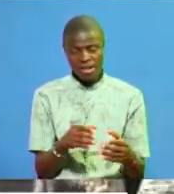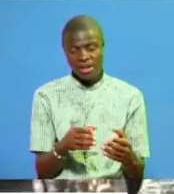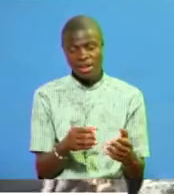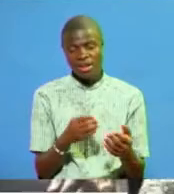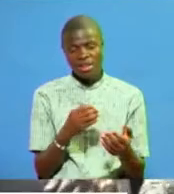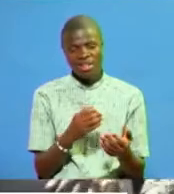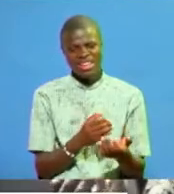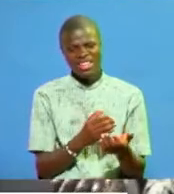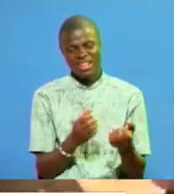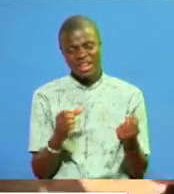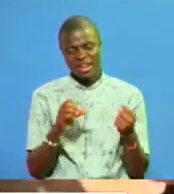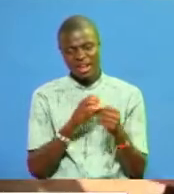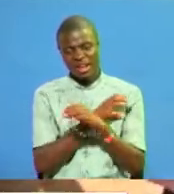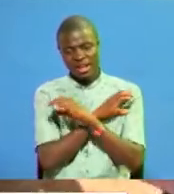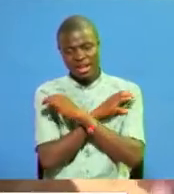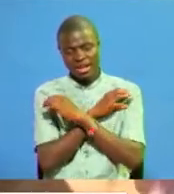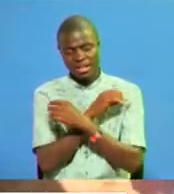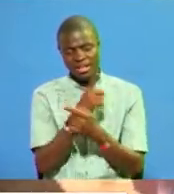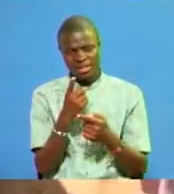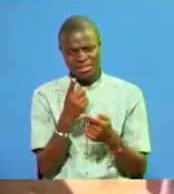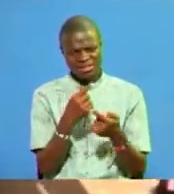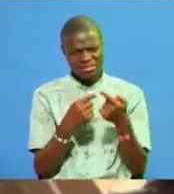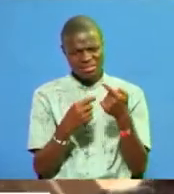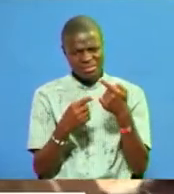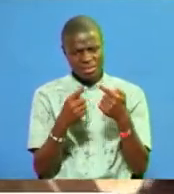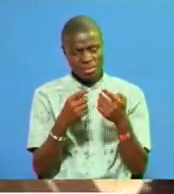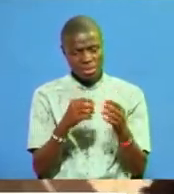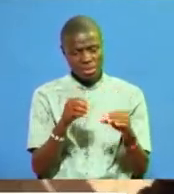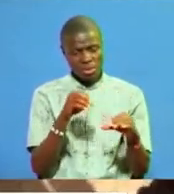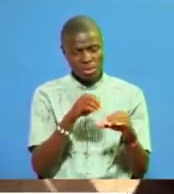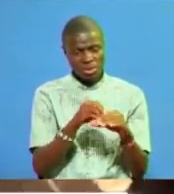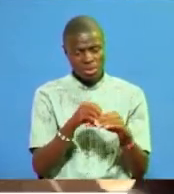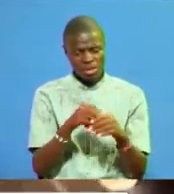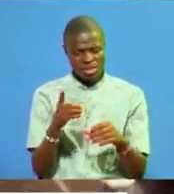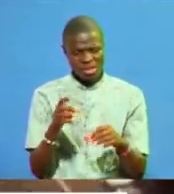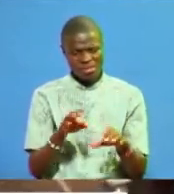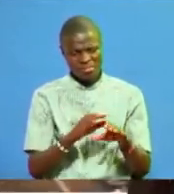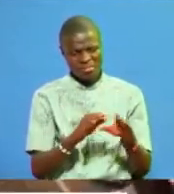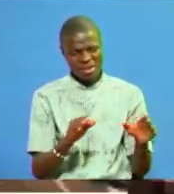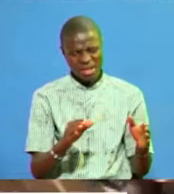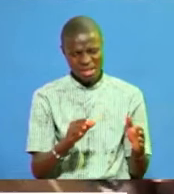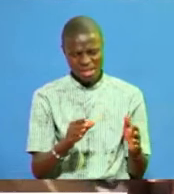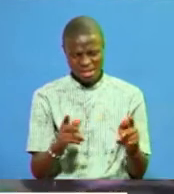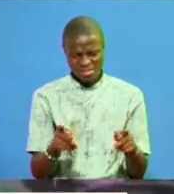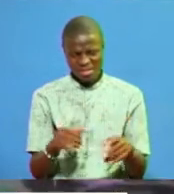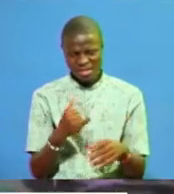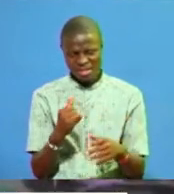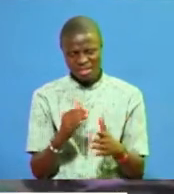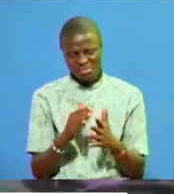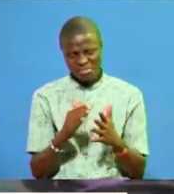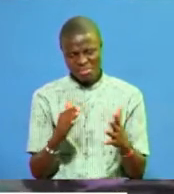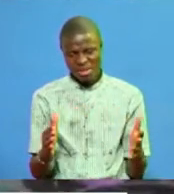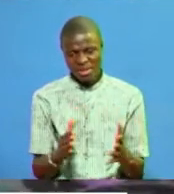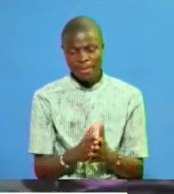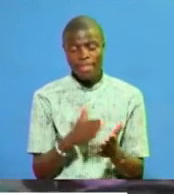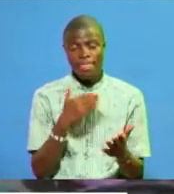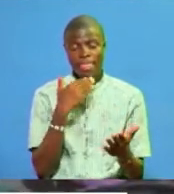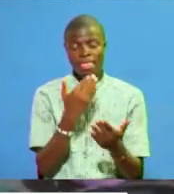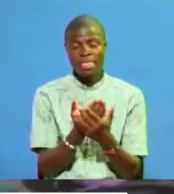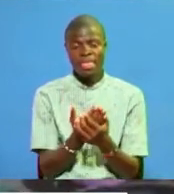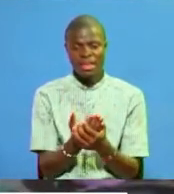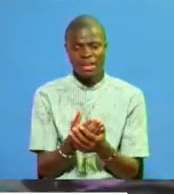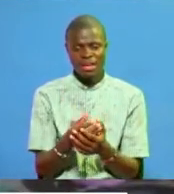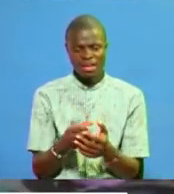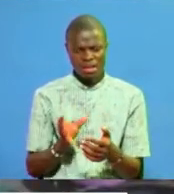business outside the market to join the rest of them as the market space is sufficient. Shukuru gavana wetu, mheshimiwa Dr.